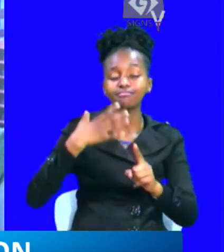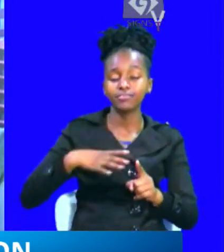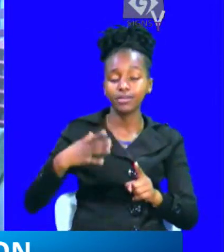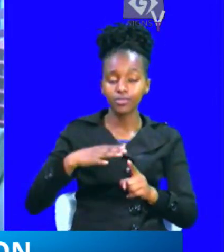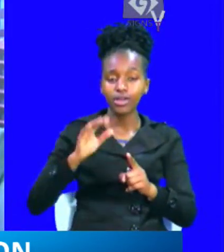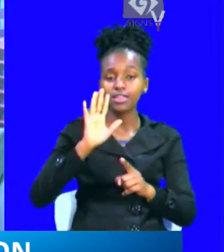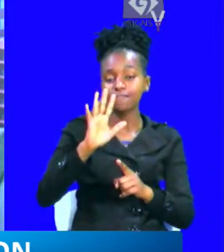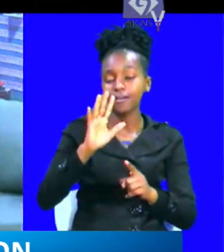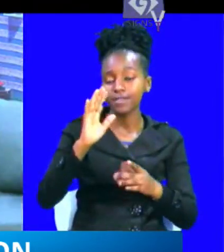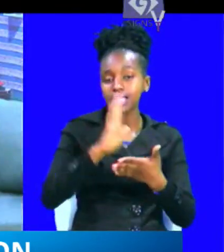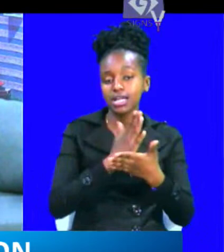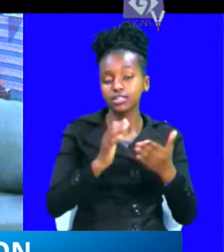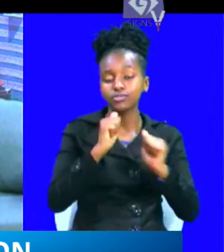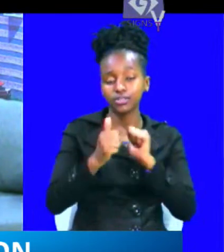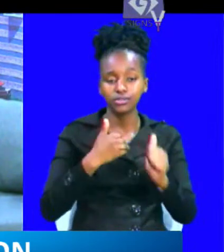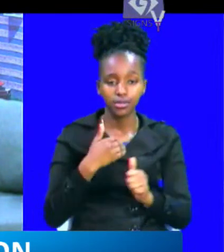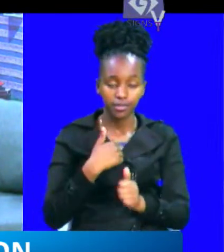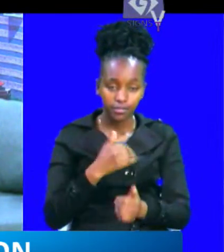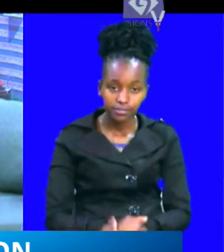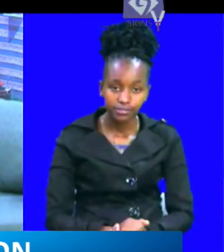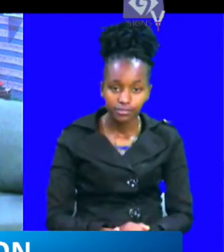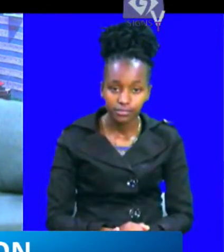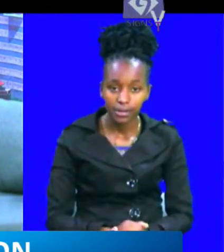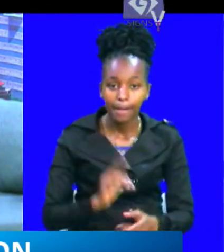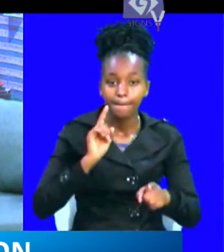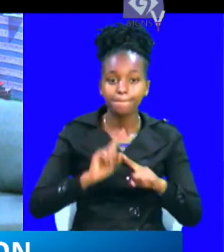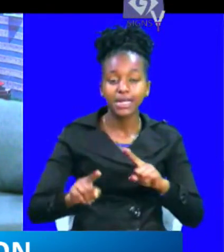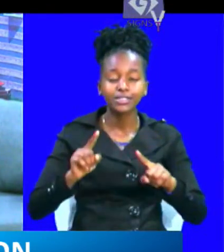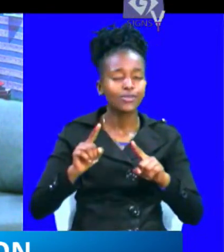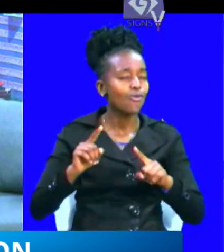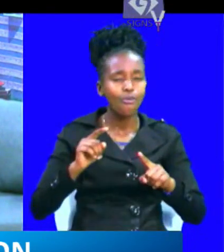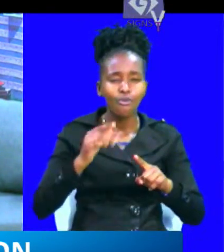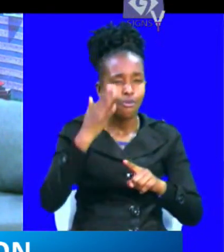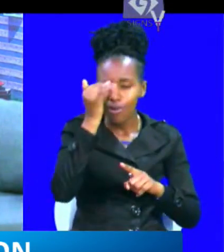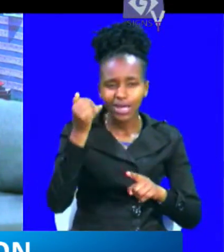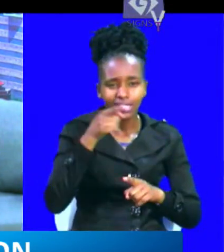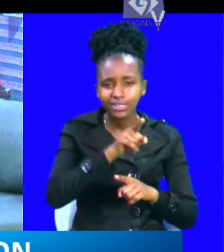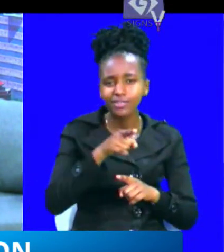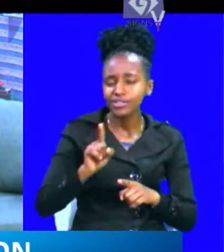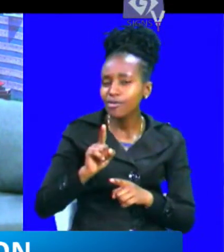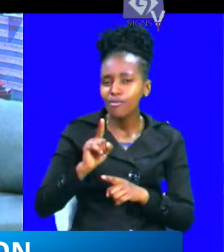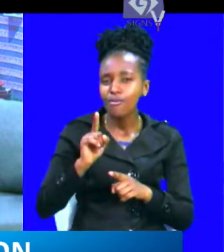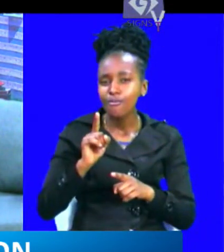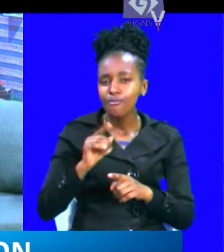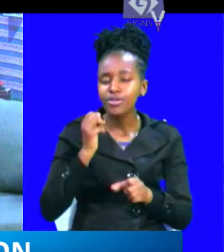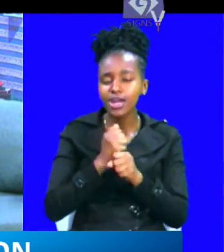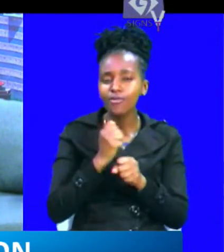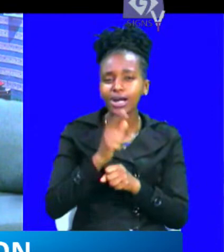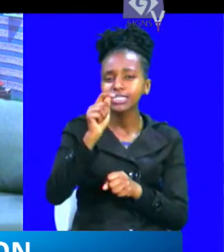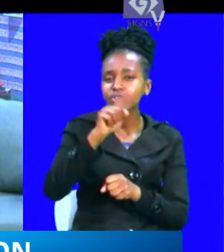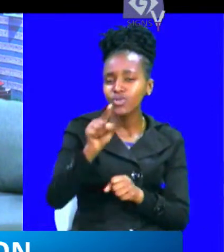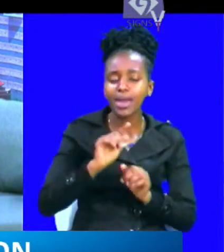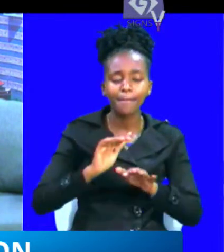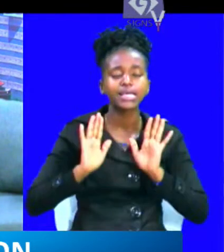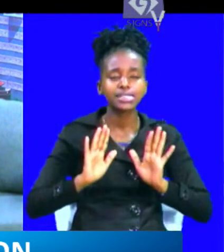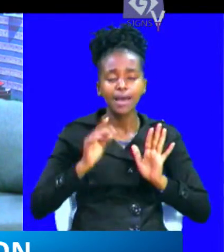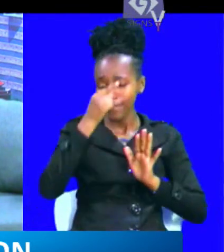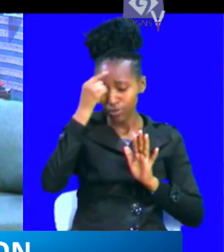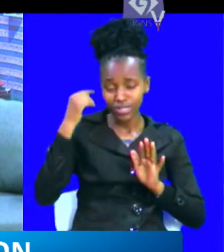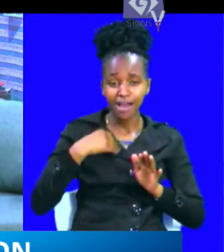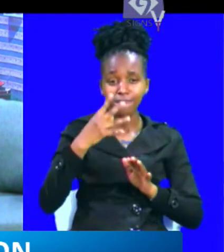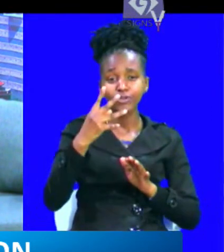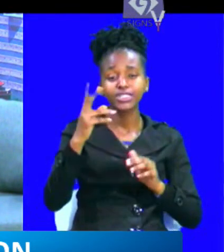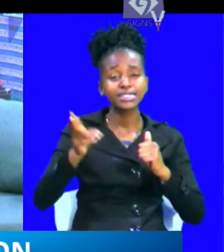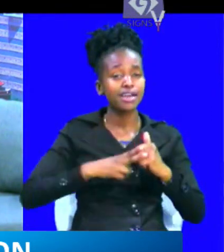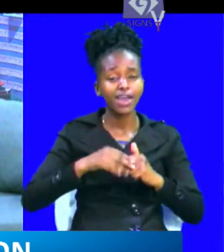those 5 sectors. Yes. Yes. Why be selfish? Trans Nzoia alone. Don't you think that we have over 47